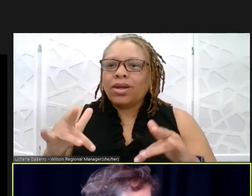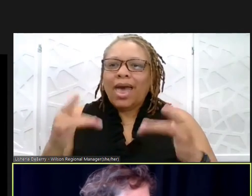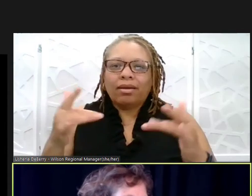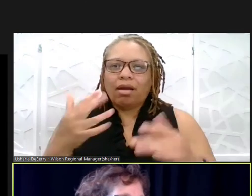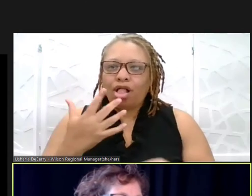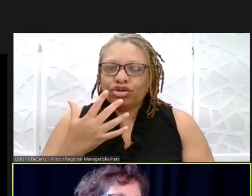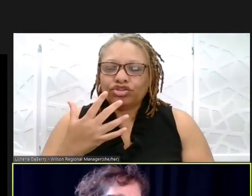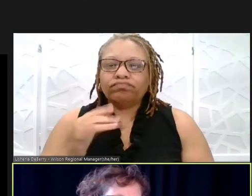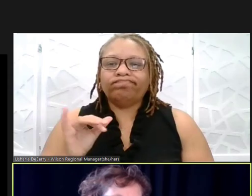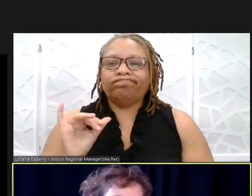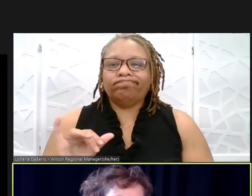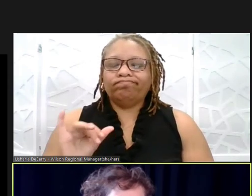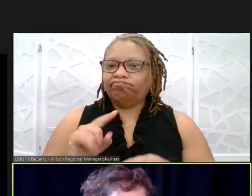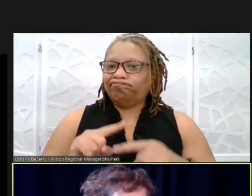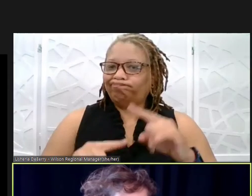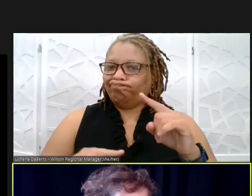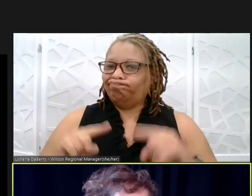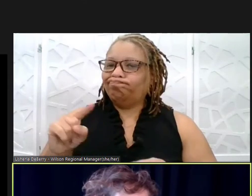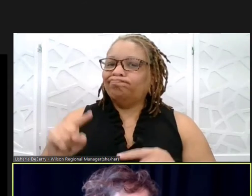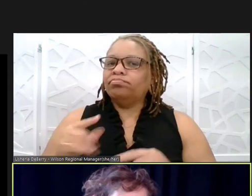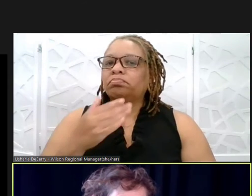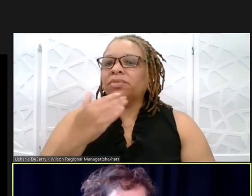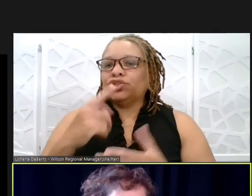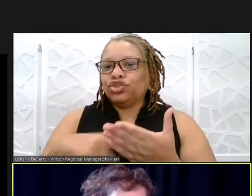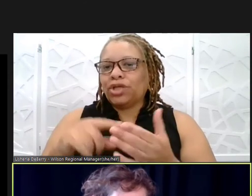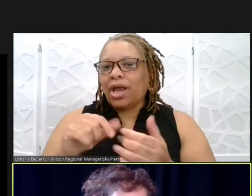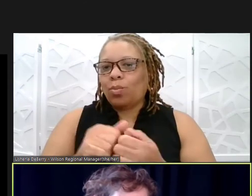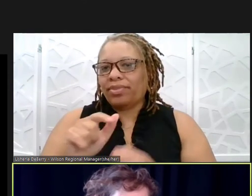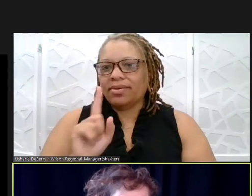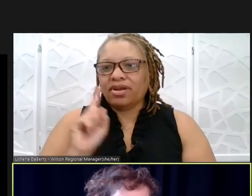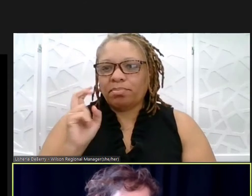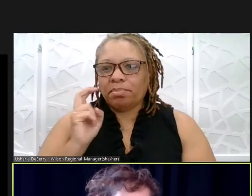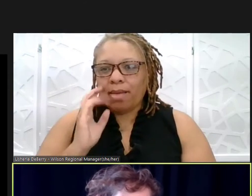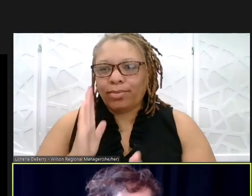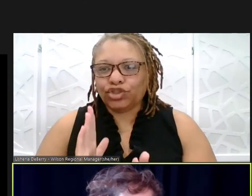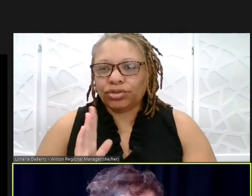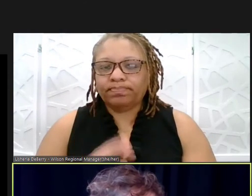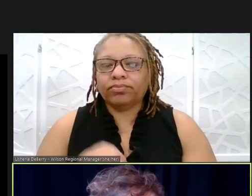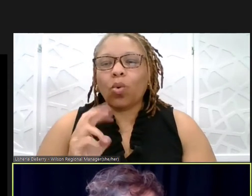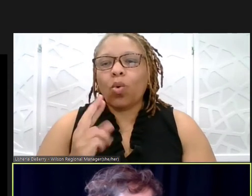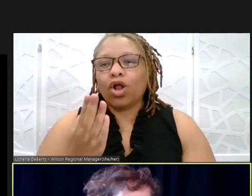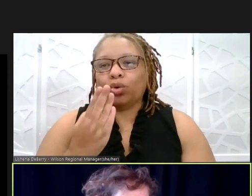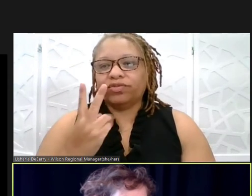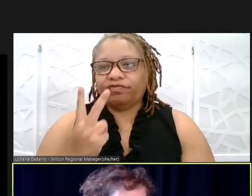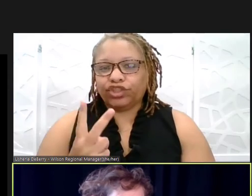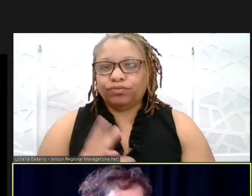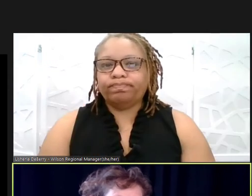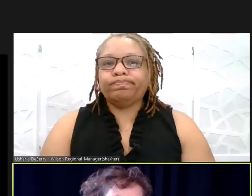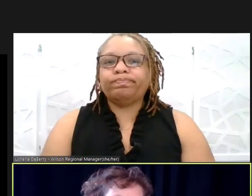on. There is also different technologies used for deafblind people with specialized software.